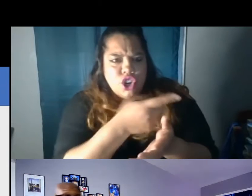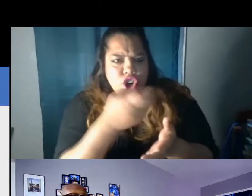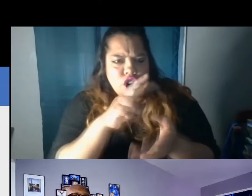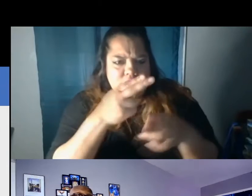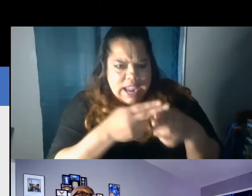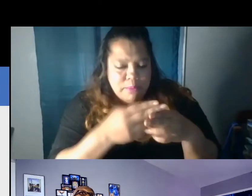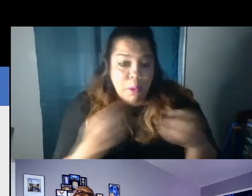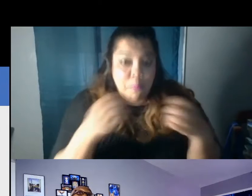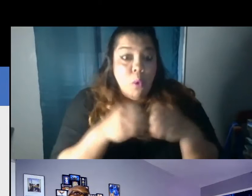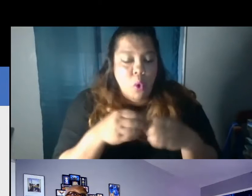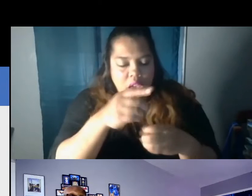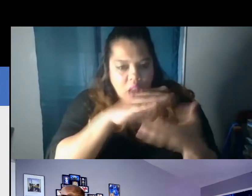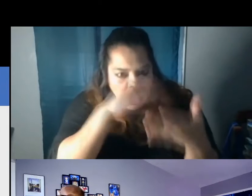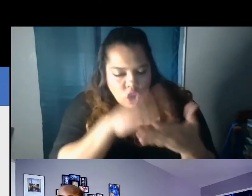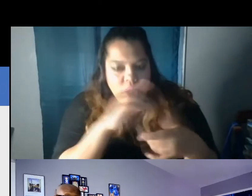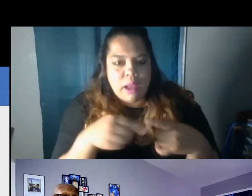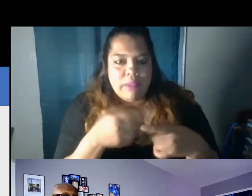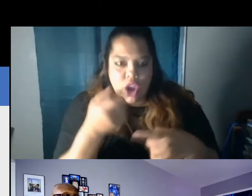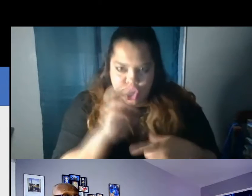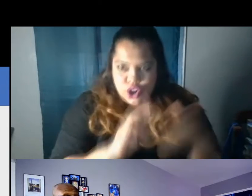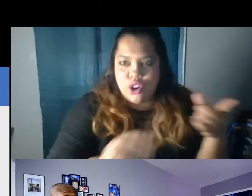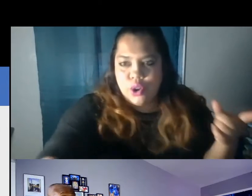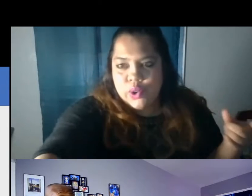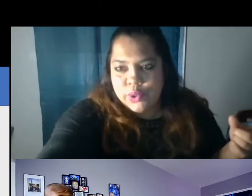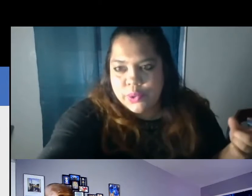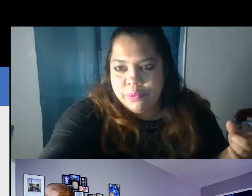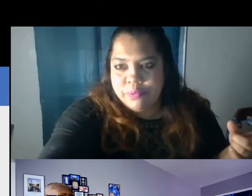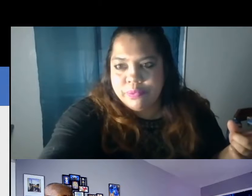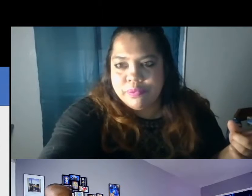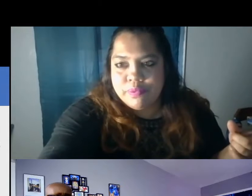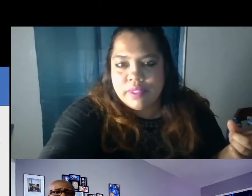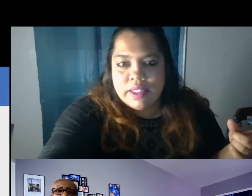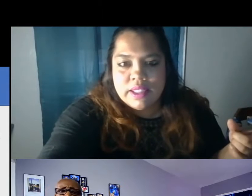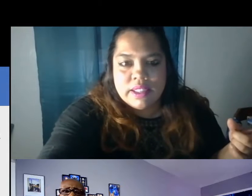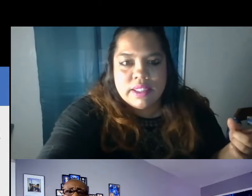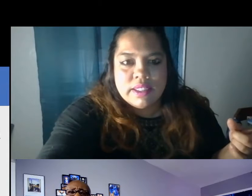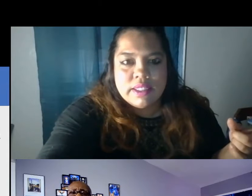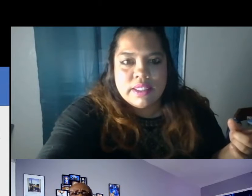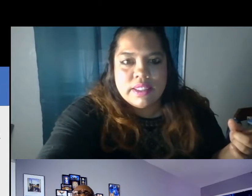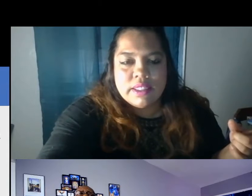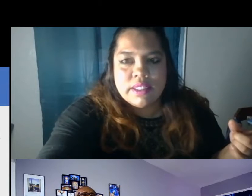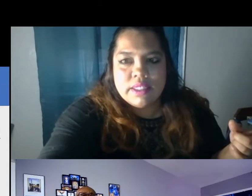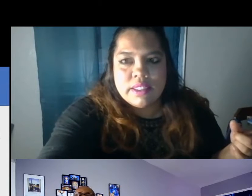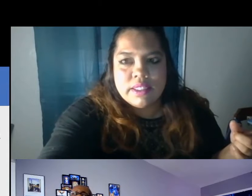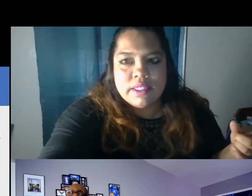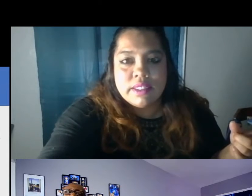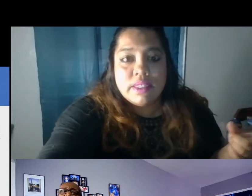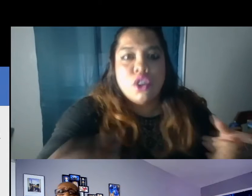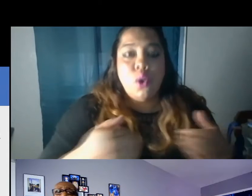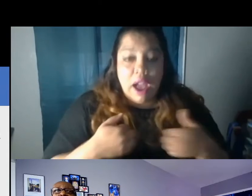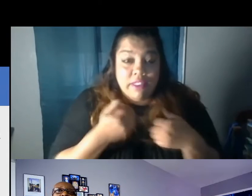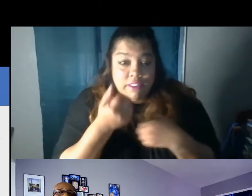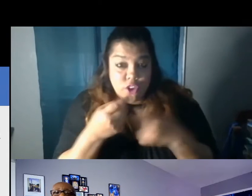So I have some announcements for you. Are y'all ready? Good. We currently